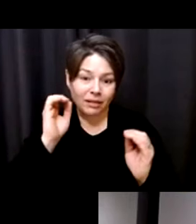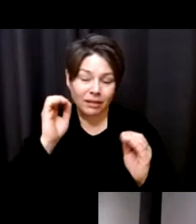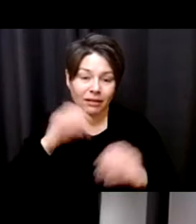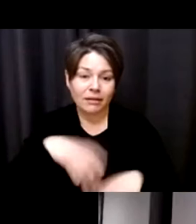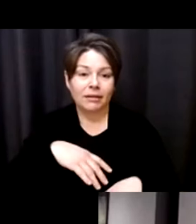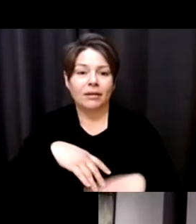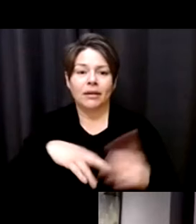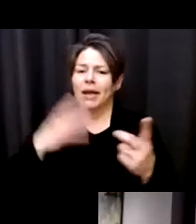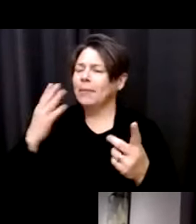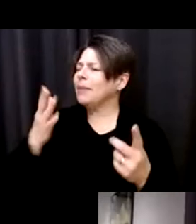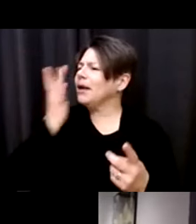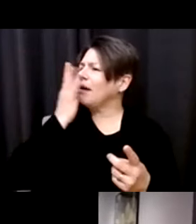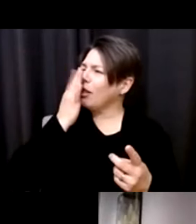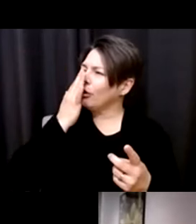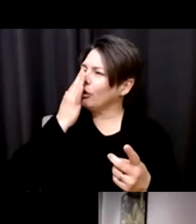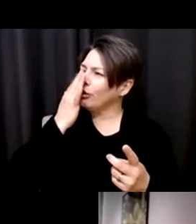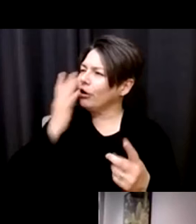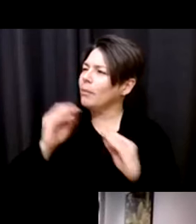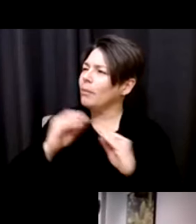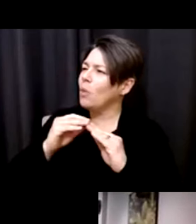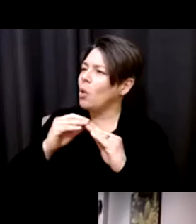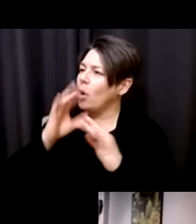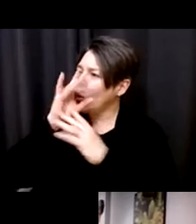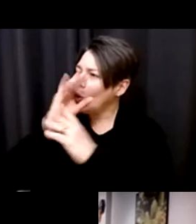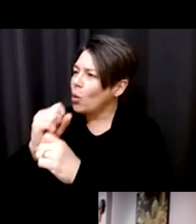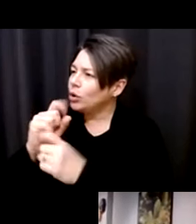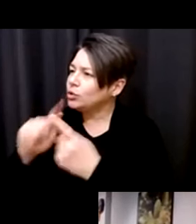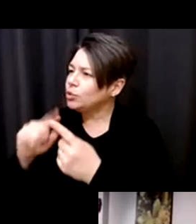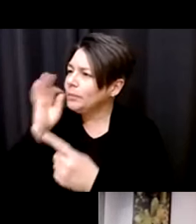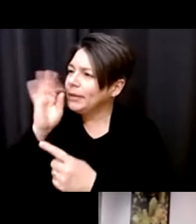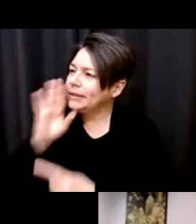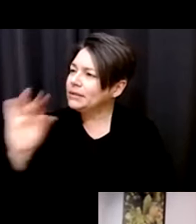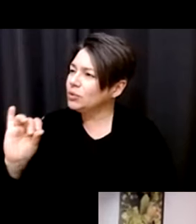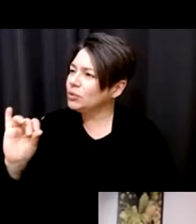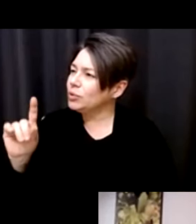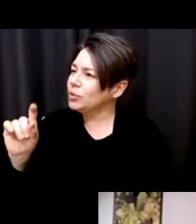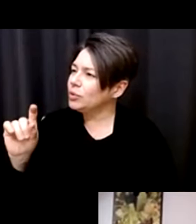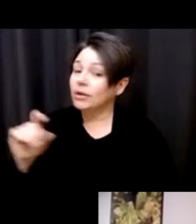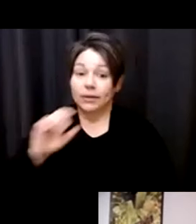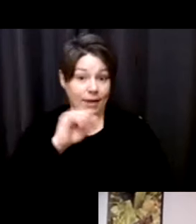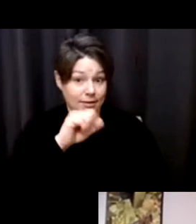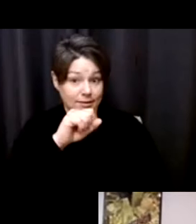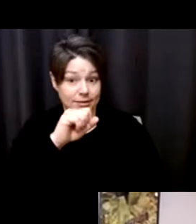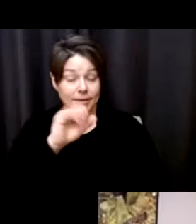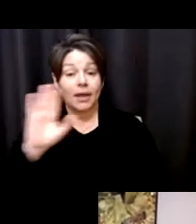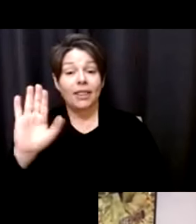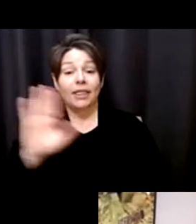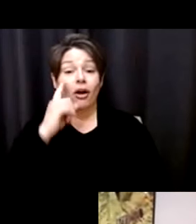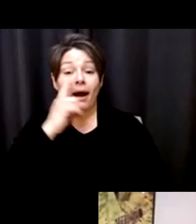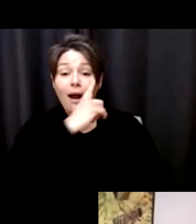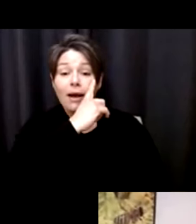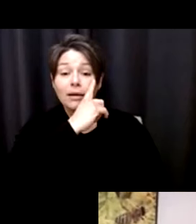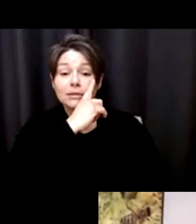know, it's the color really is attracting to the bees as well, you know. That's for sure. They do. Their eyes are like a